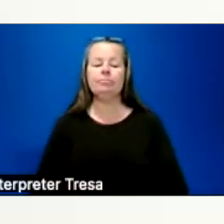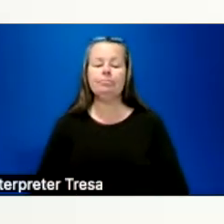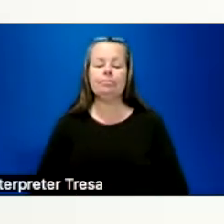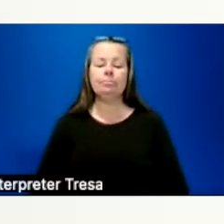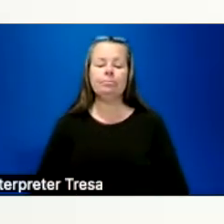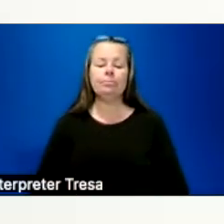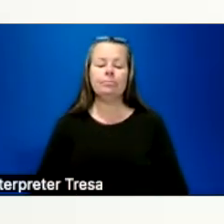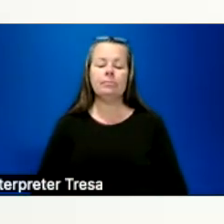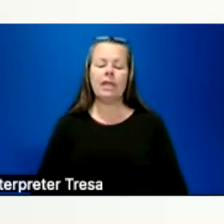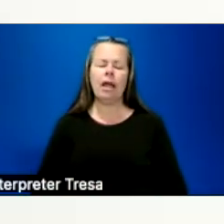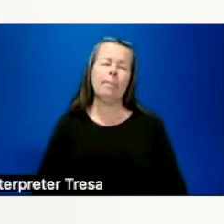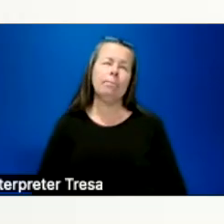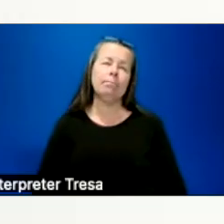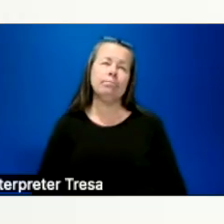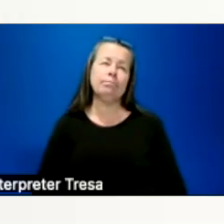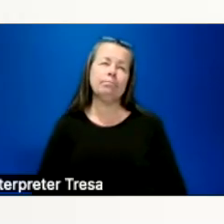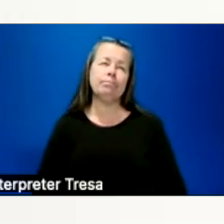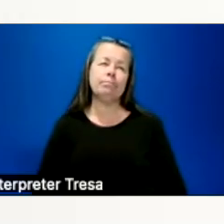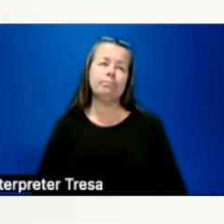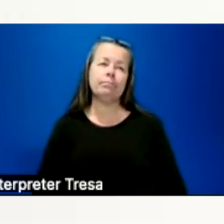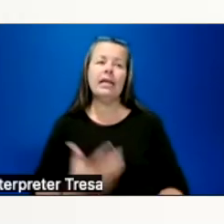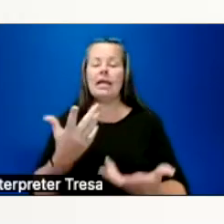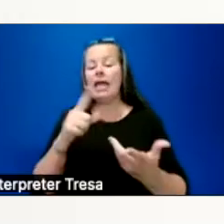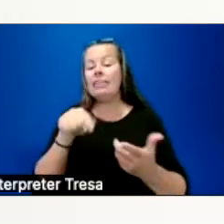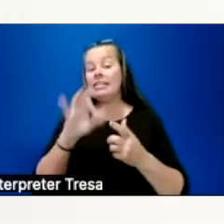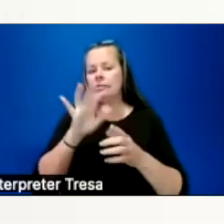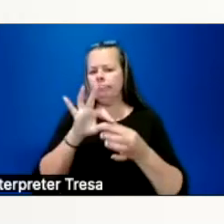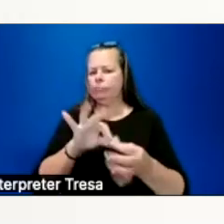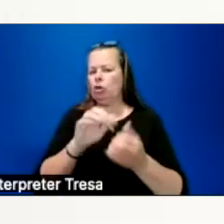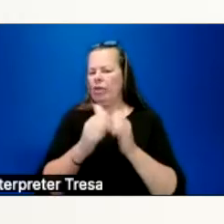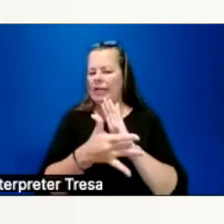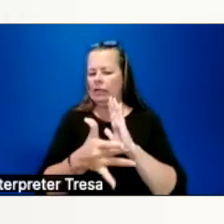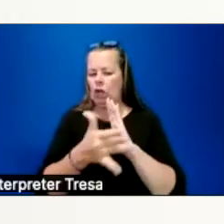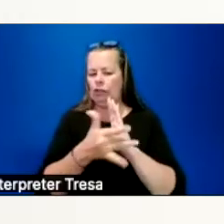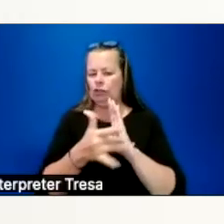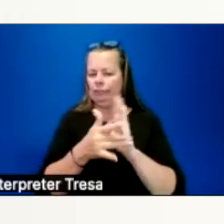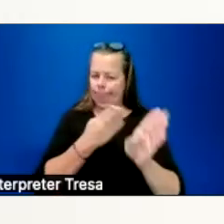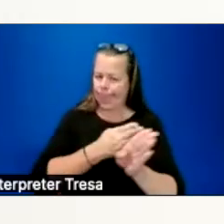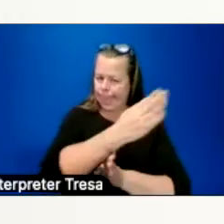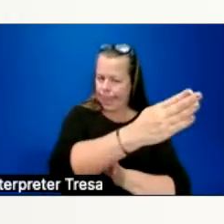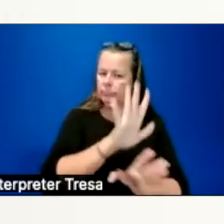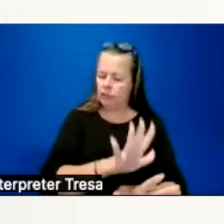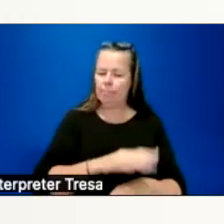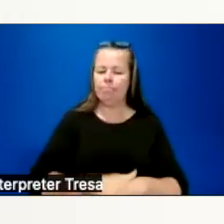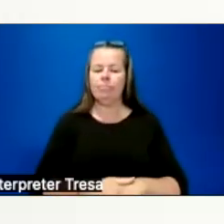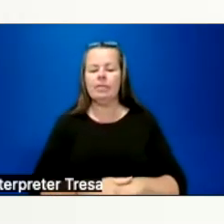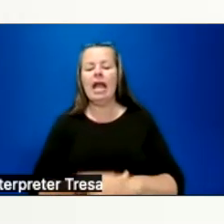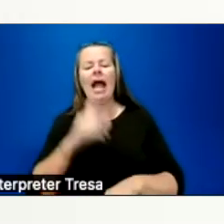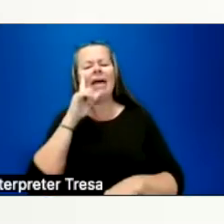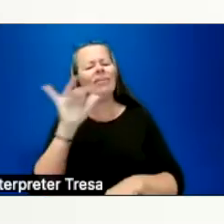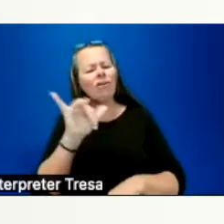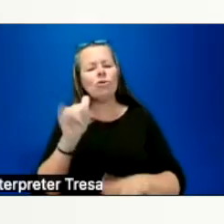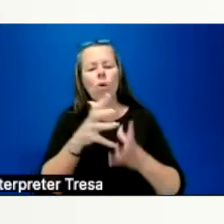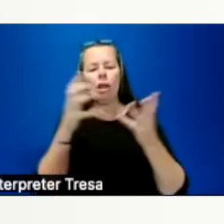Um, this is like on the technology wise. And then I think like a lot of awareness, like